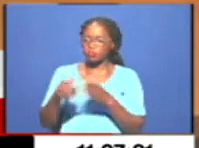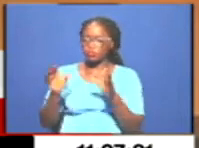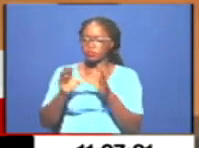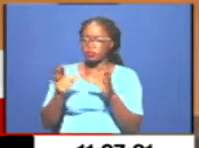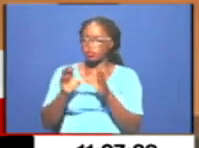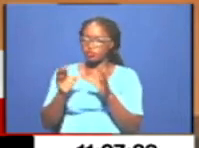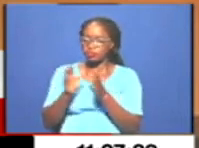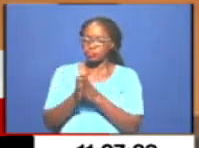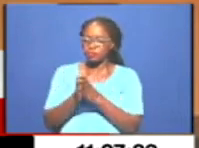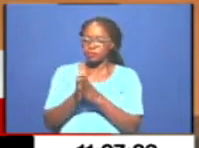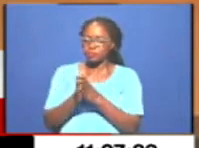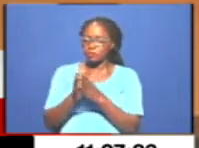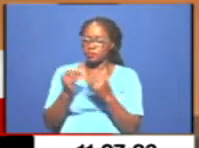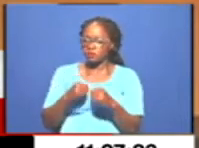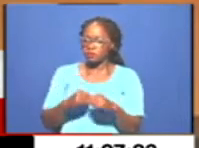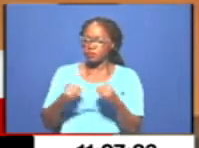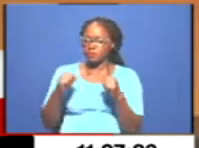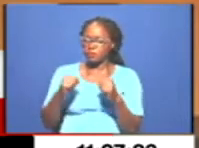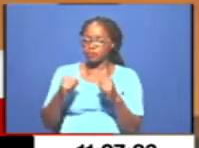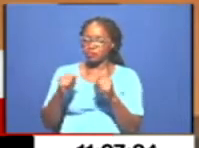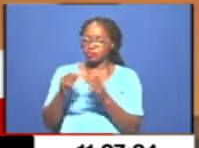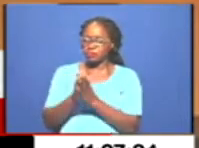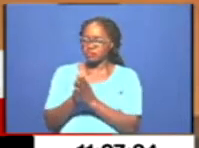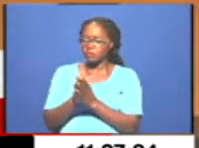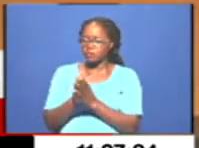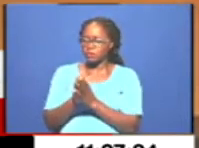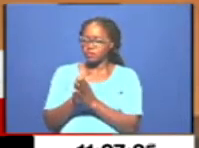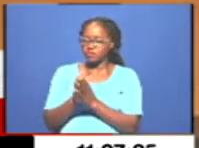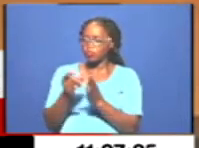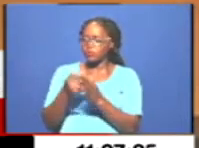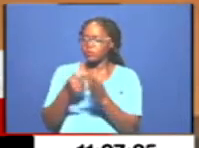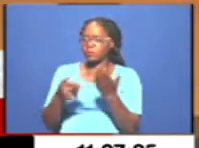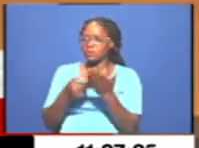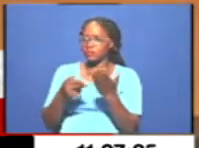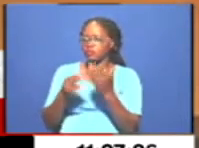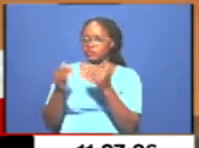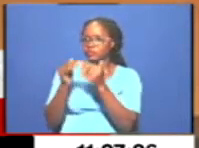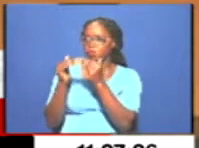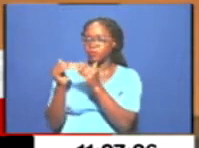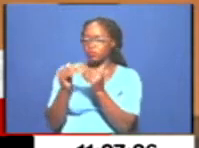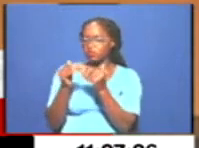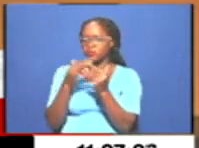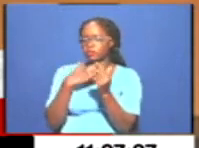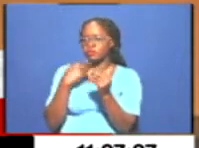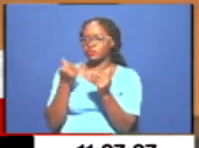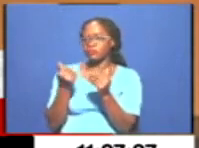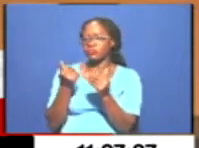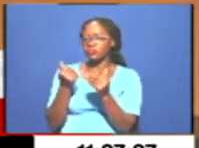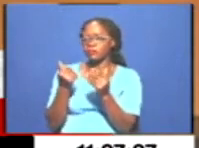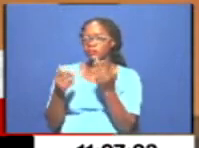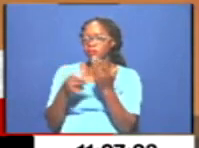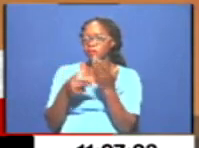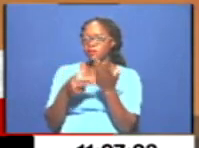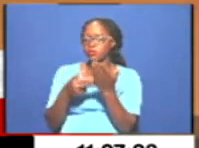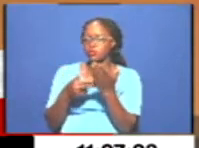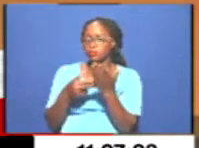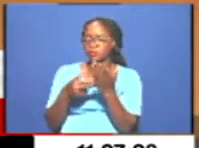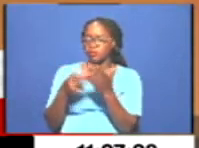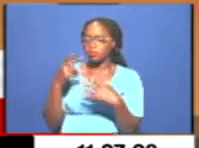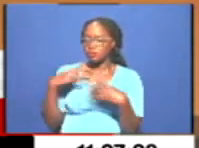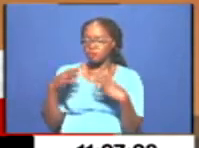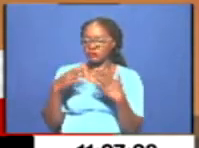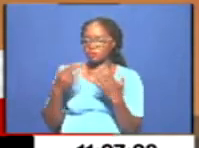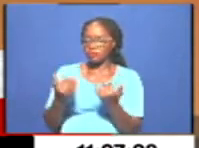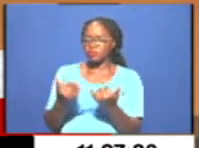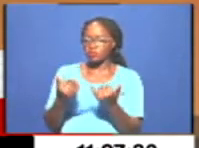that we can be able to incorporate this. Actually, from a technical level, we want our technical people to start knowing sports has